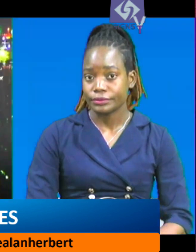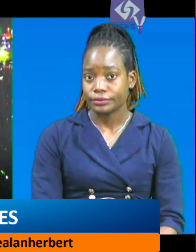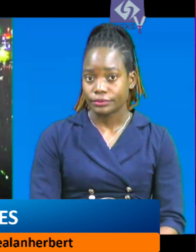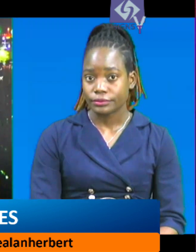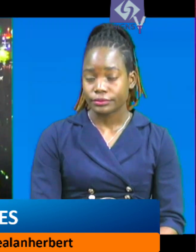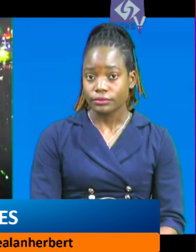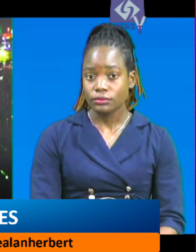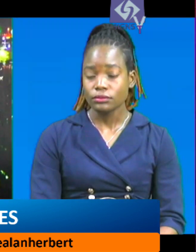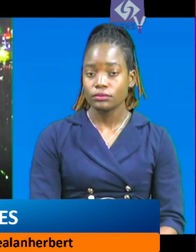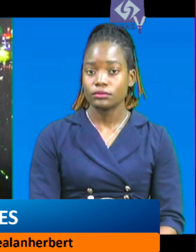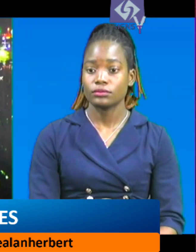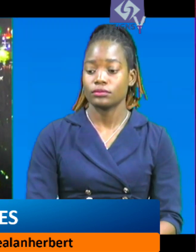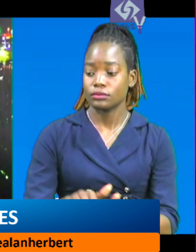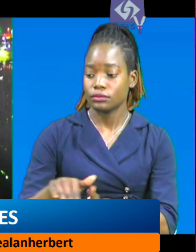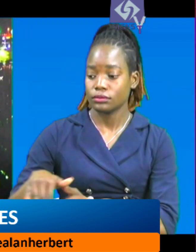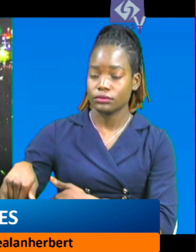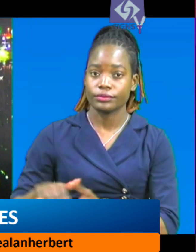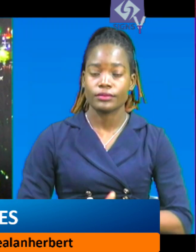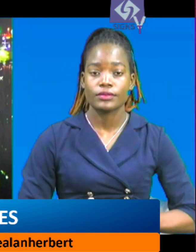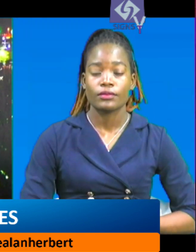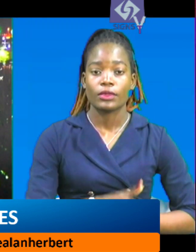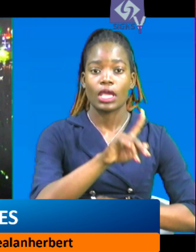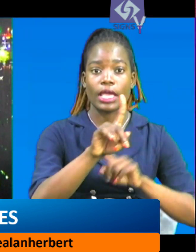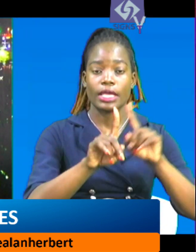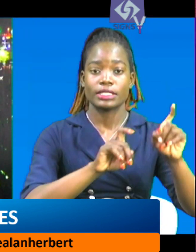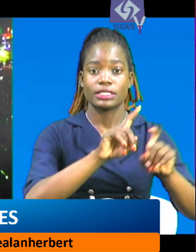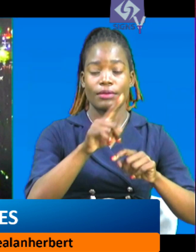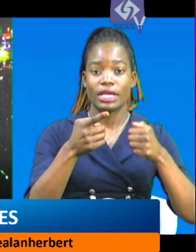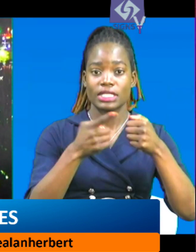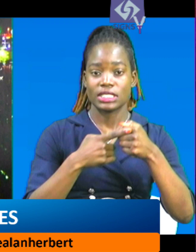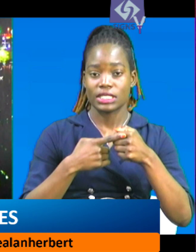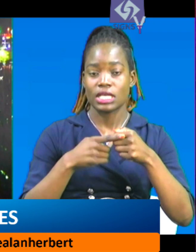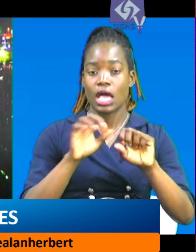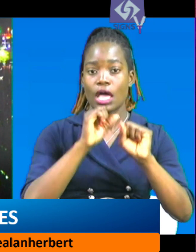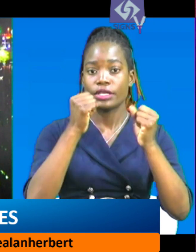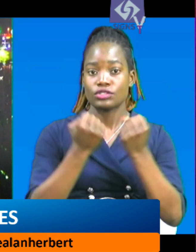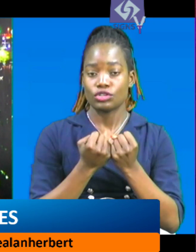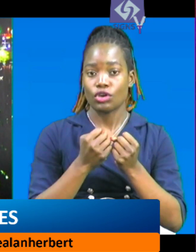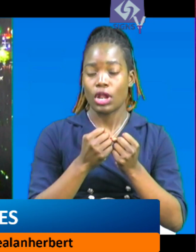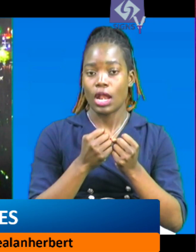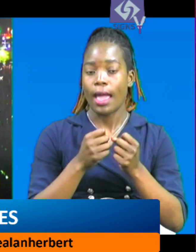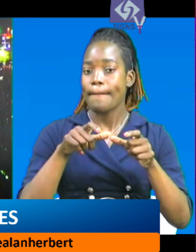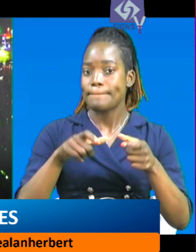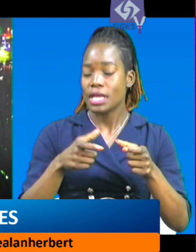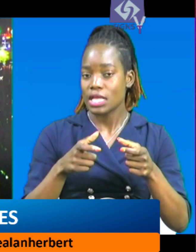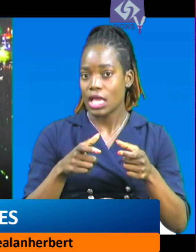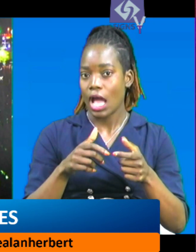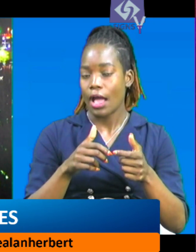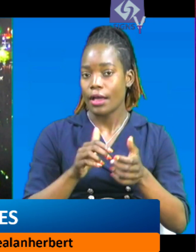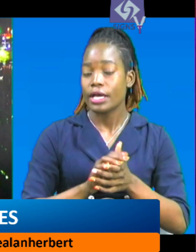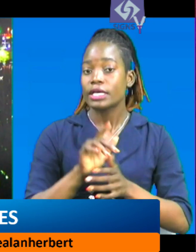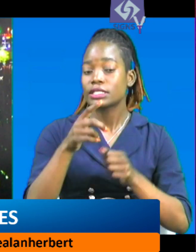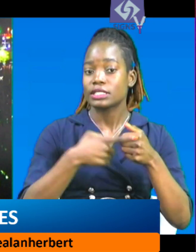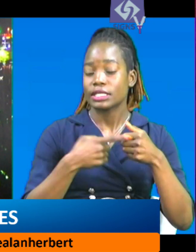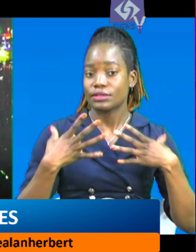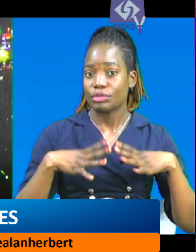Away from that, now to matters exams, as 6 social media admins arrested over exam fraud. Now